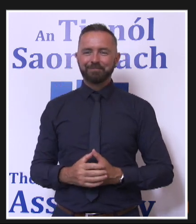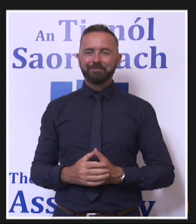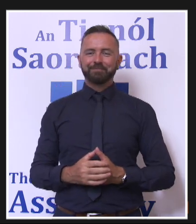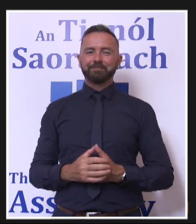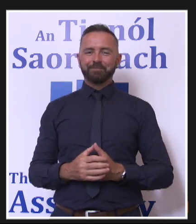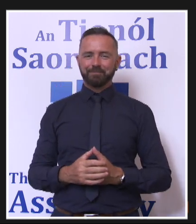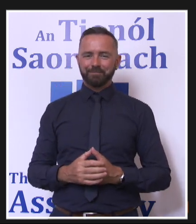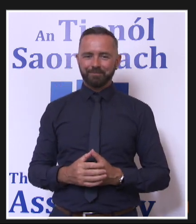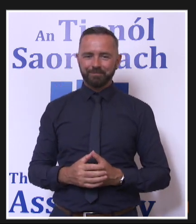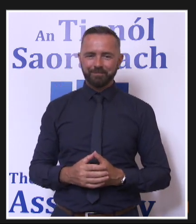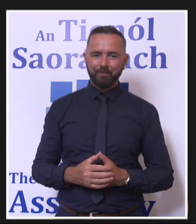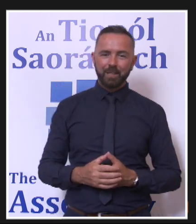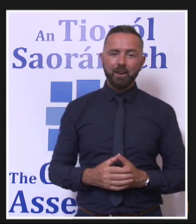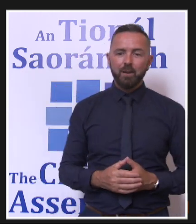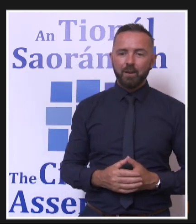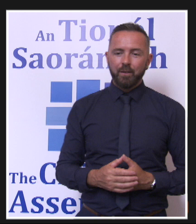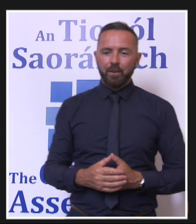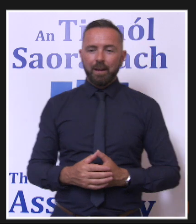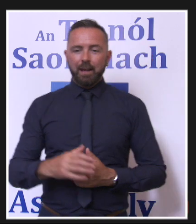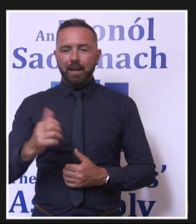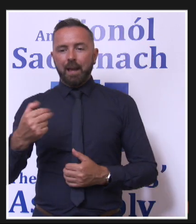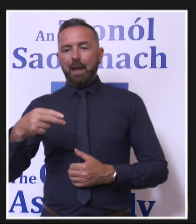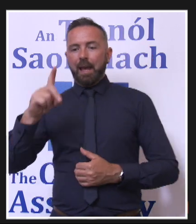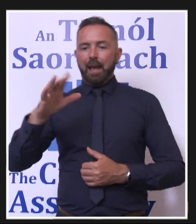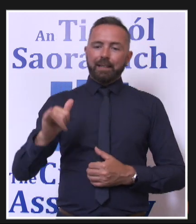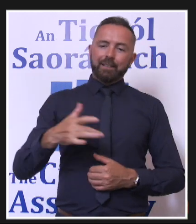Our pro is our con, if you like, in that